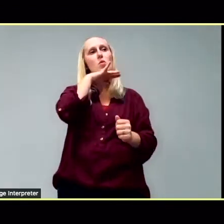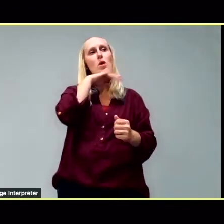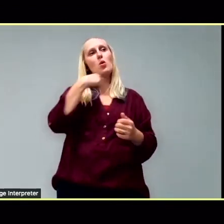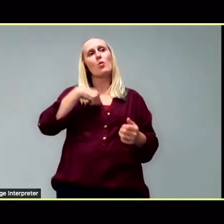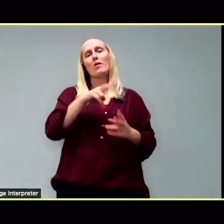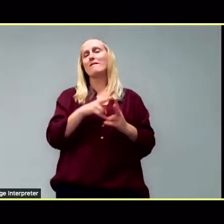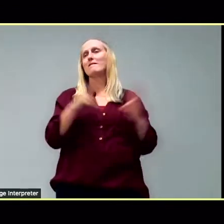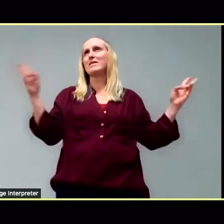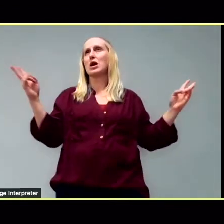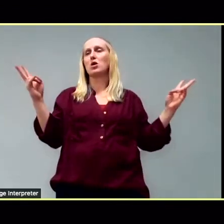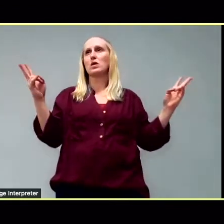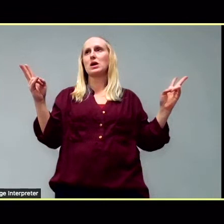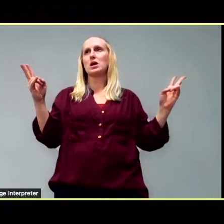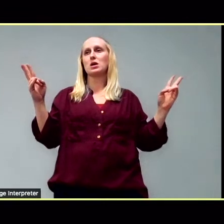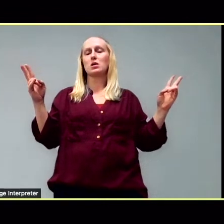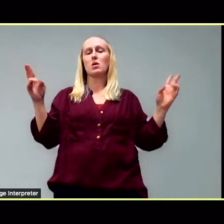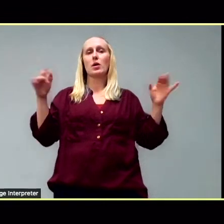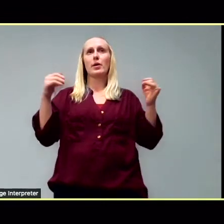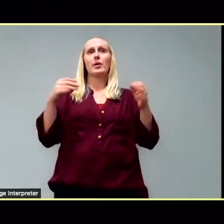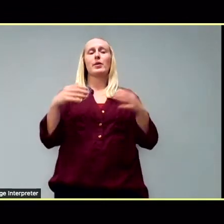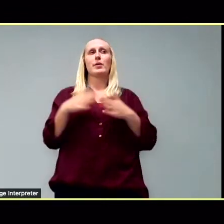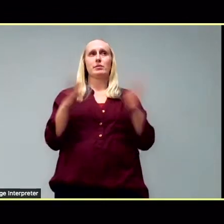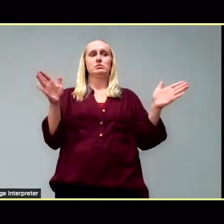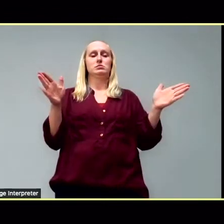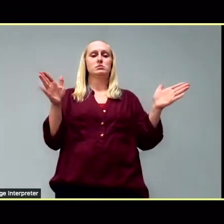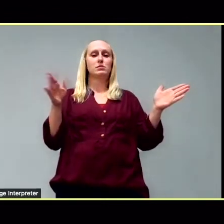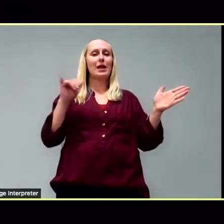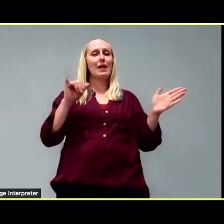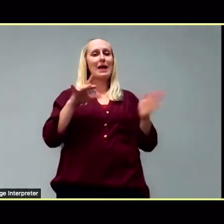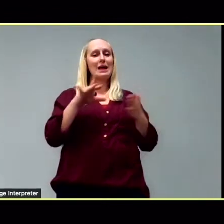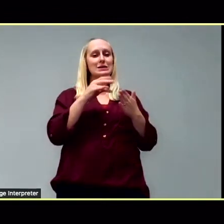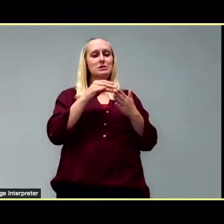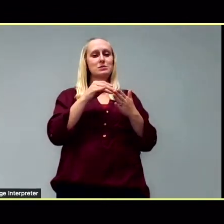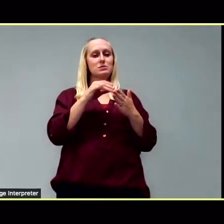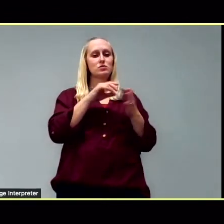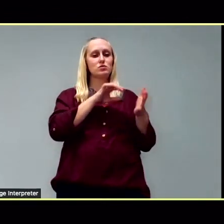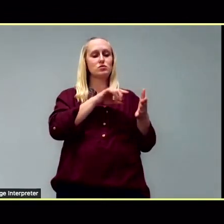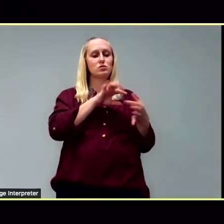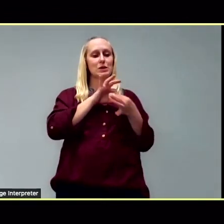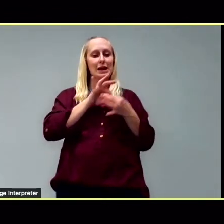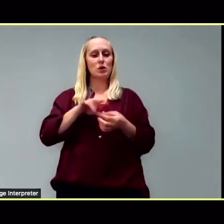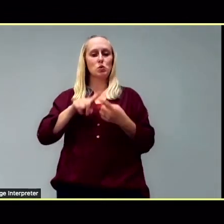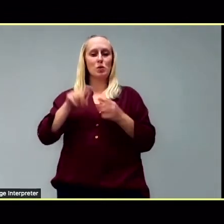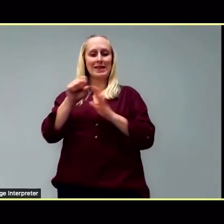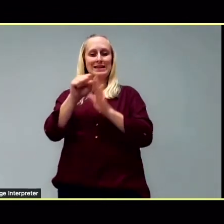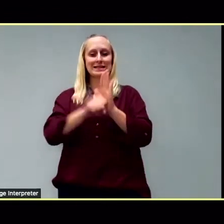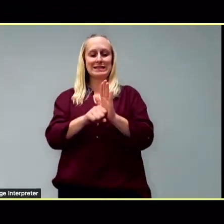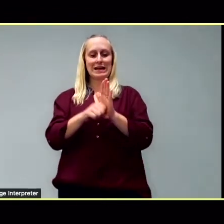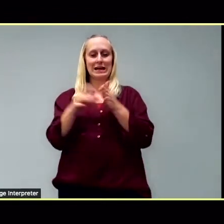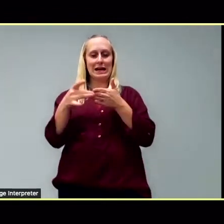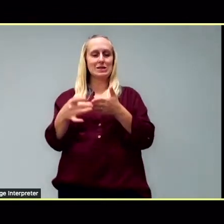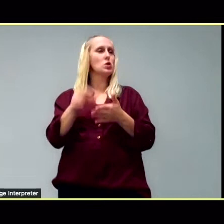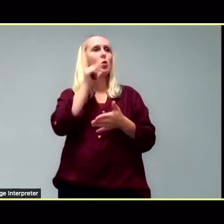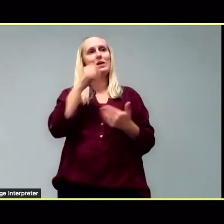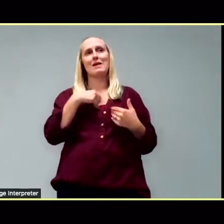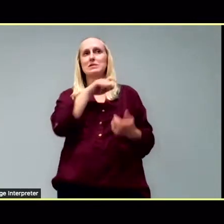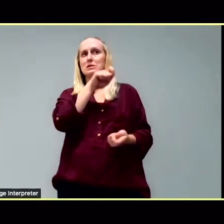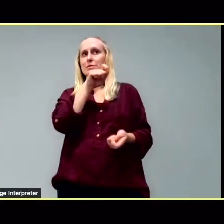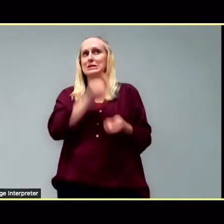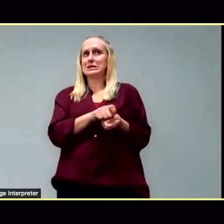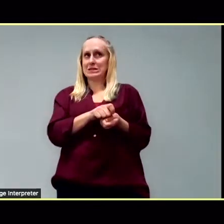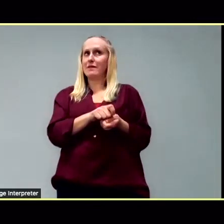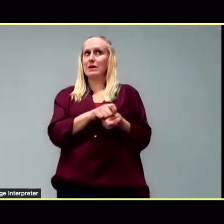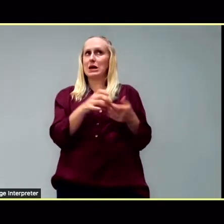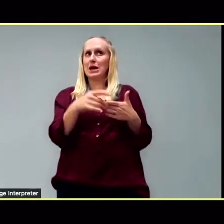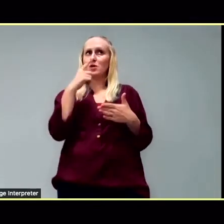this determination. And that's in line with the state's guidance. They don't have specific guidance for students, so we took it to an extreme in